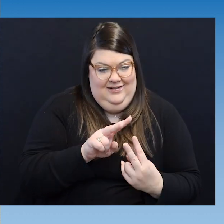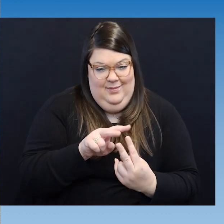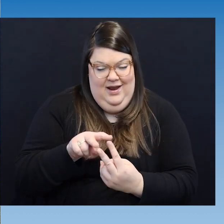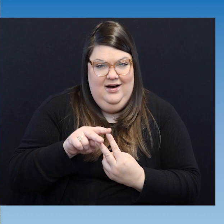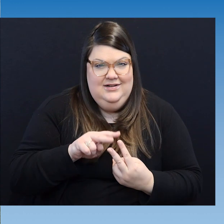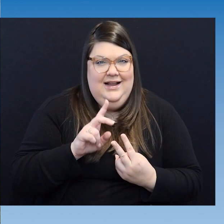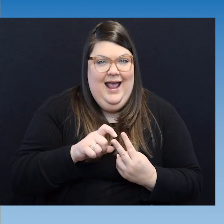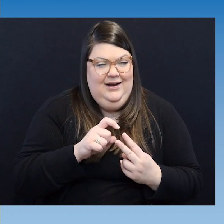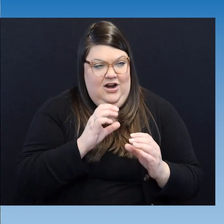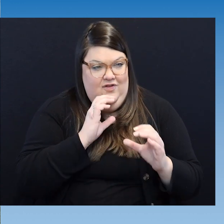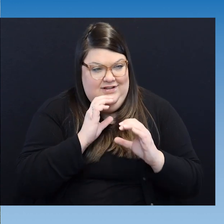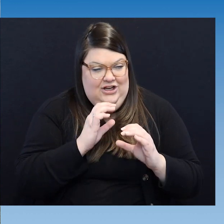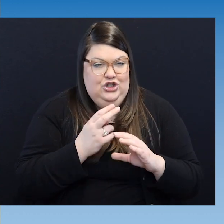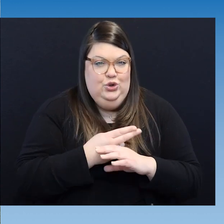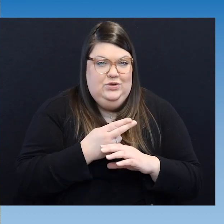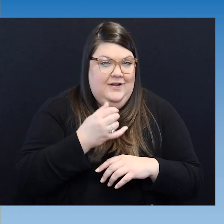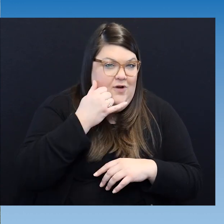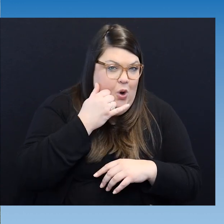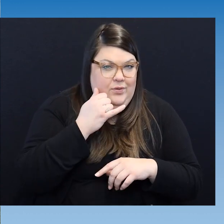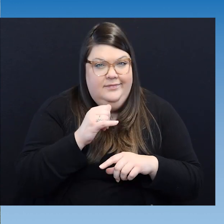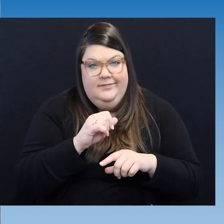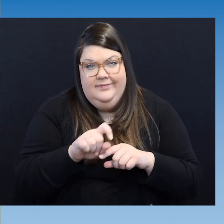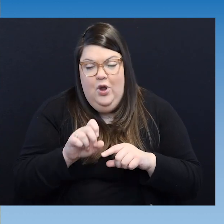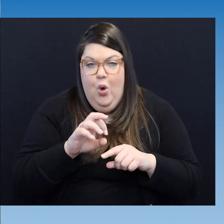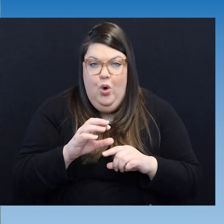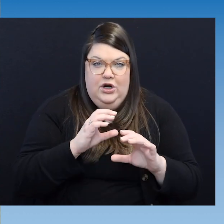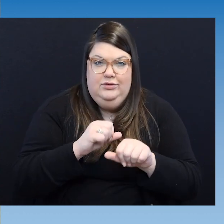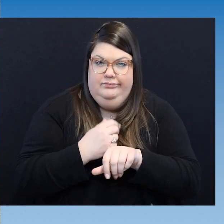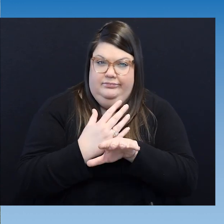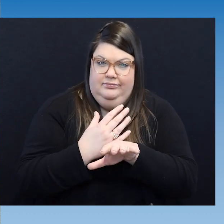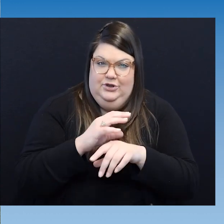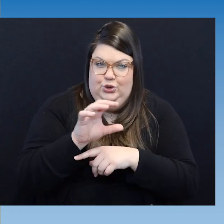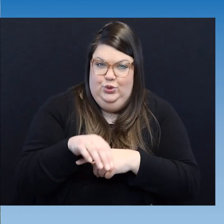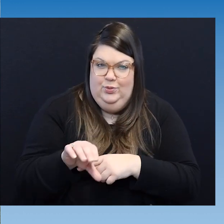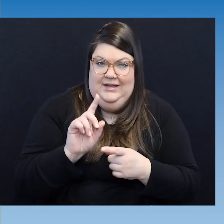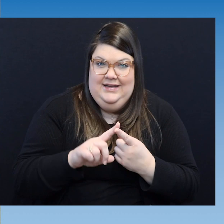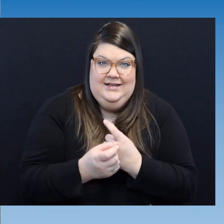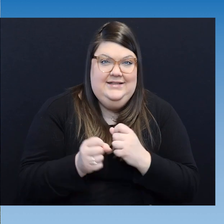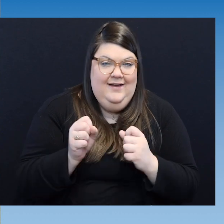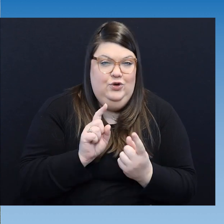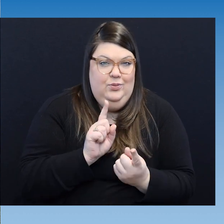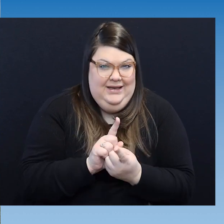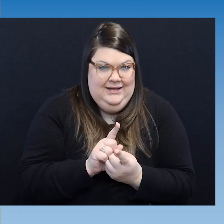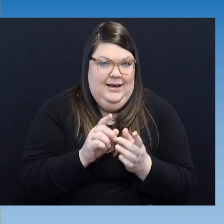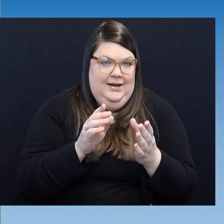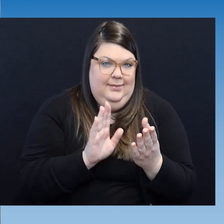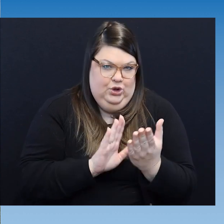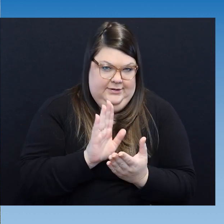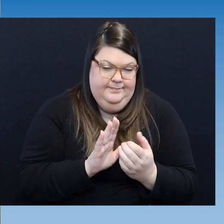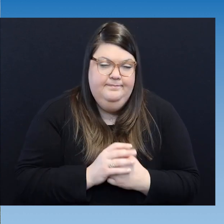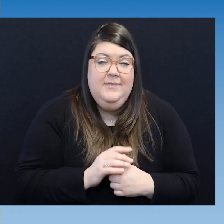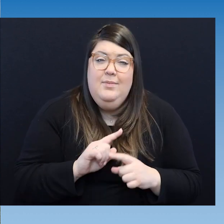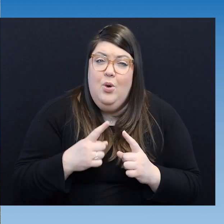of their conversations via phone and Zoom until it was safe for them to meet in person. But what I